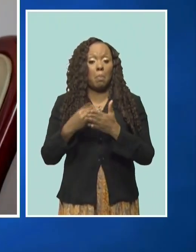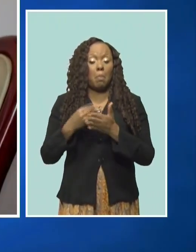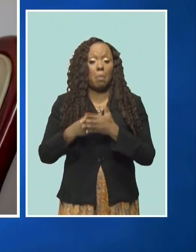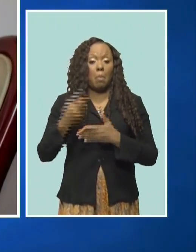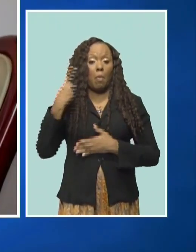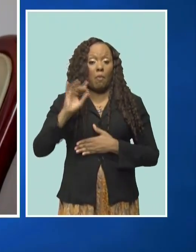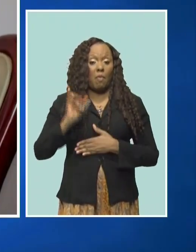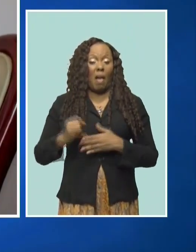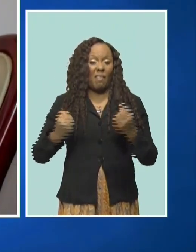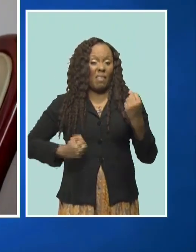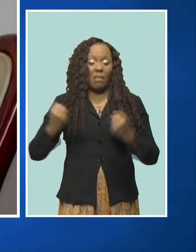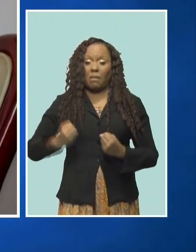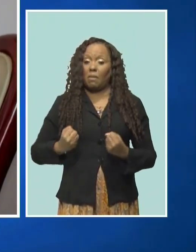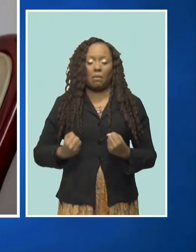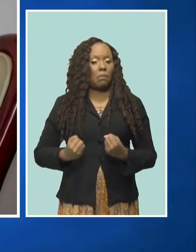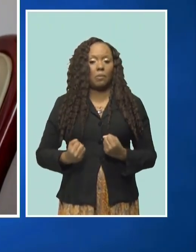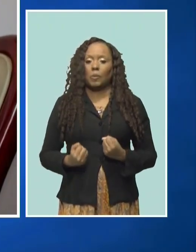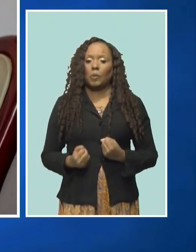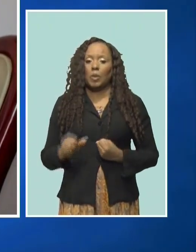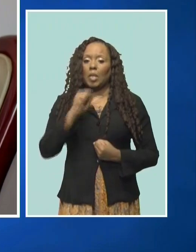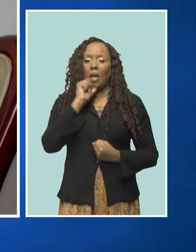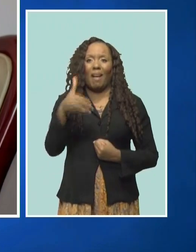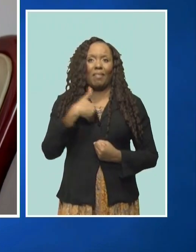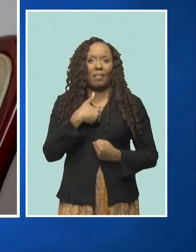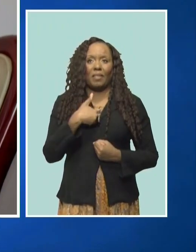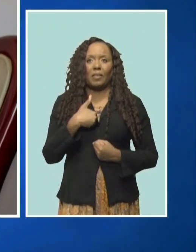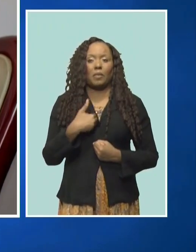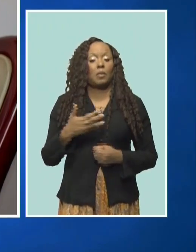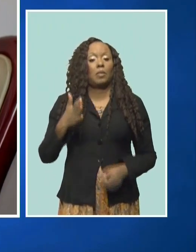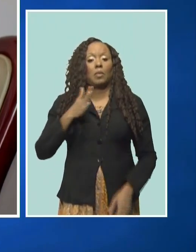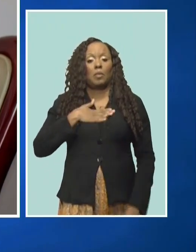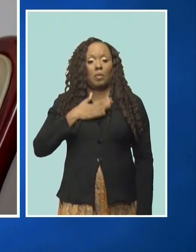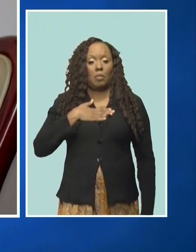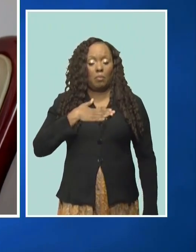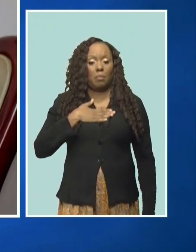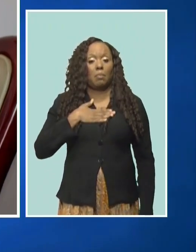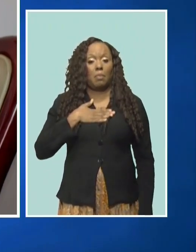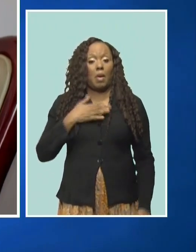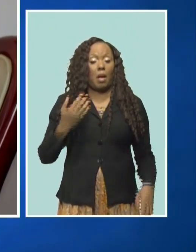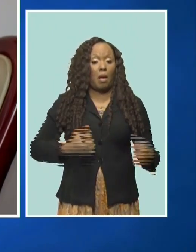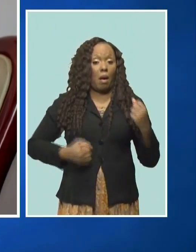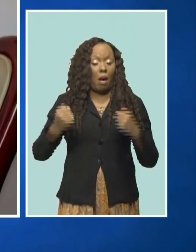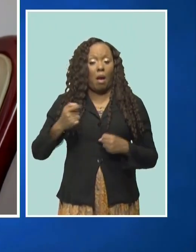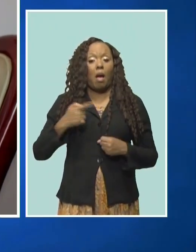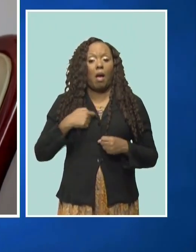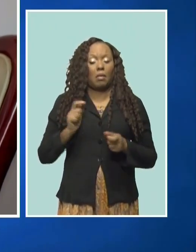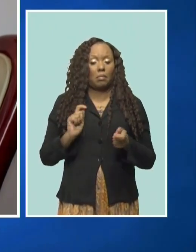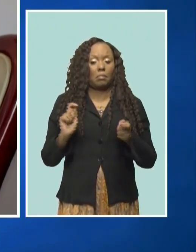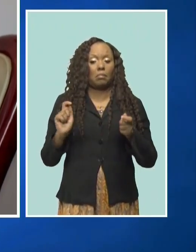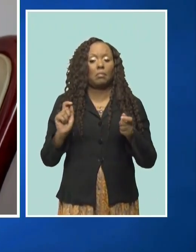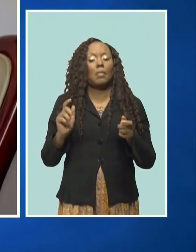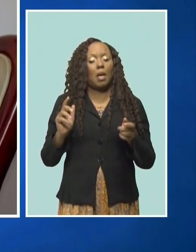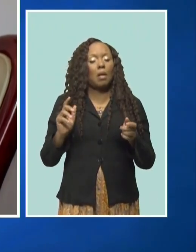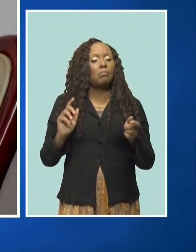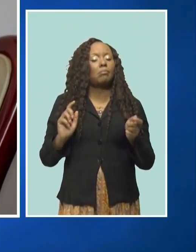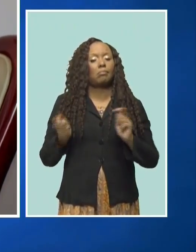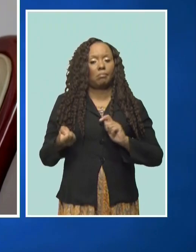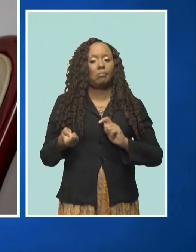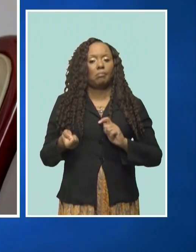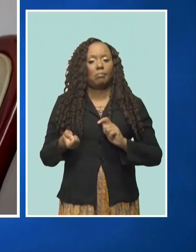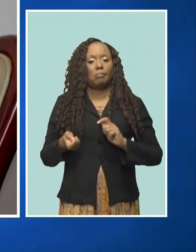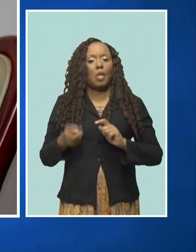accessible vehicle was not there, so I took my personal car and turned it into a rental vehicle to start the process of getting the